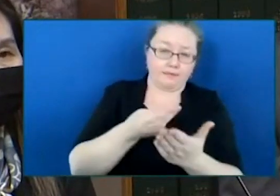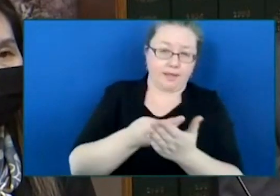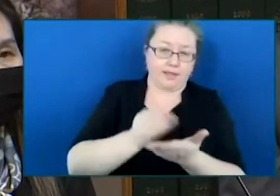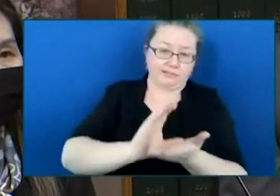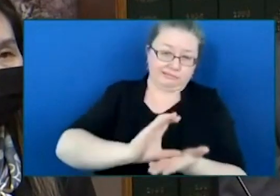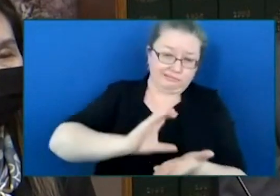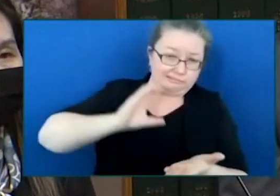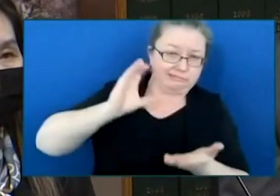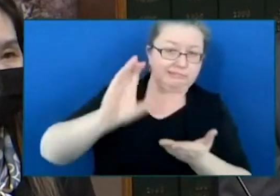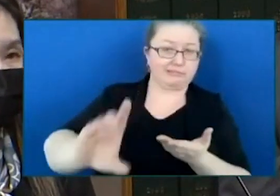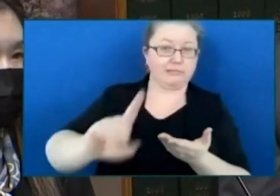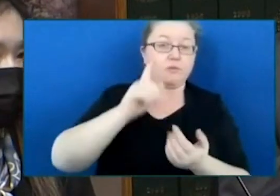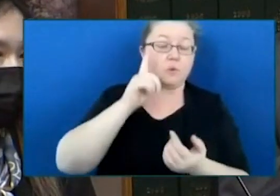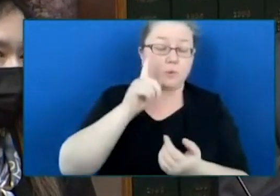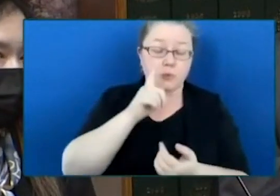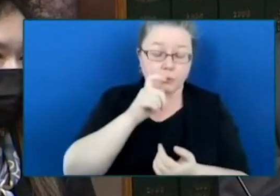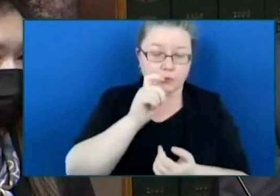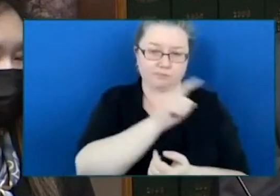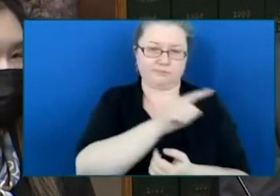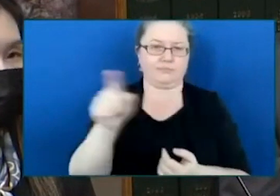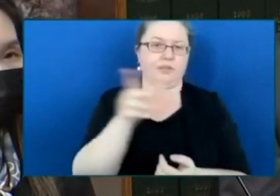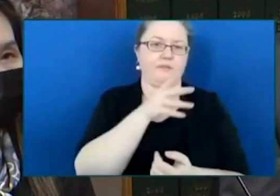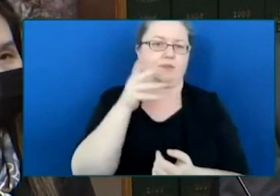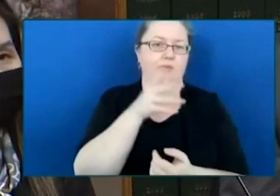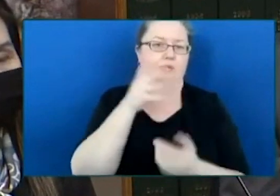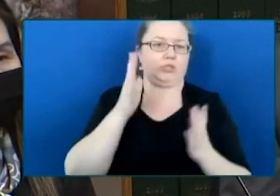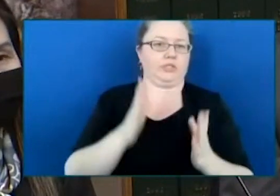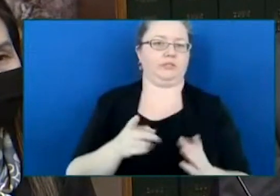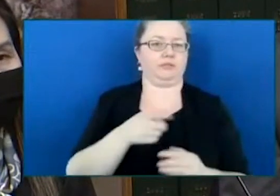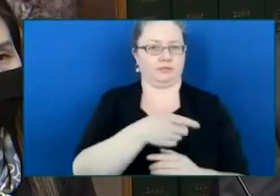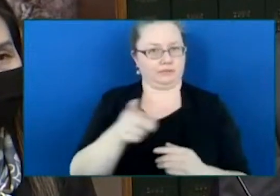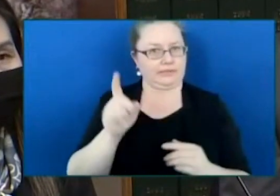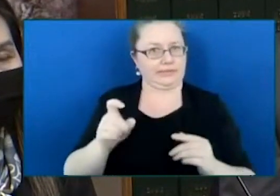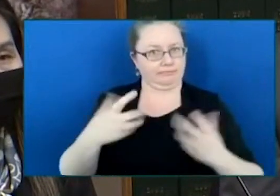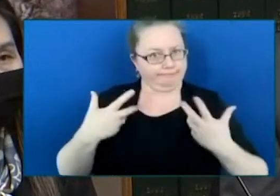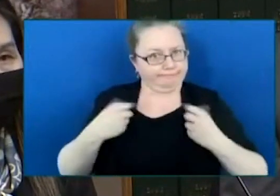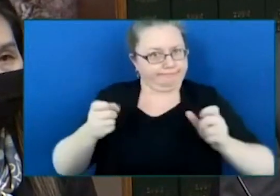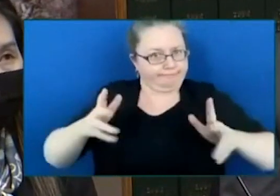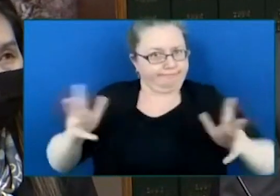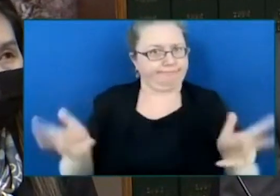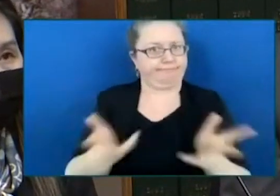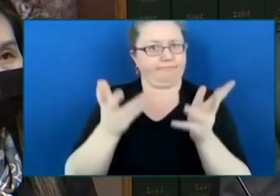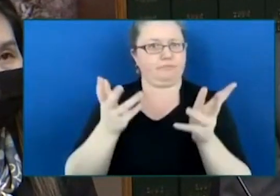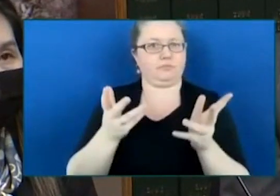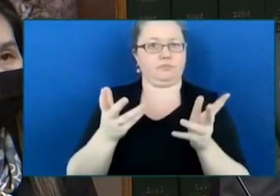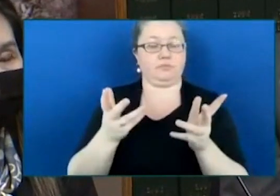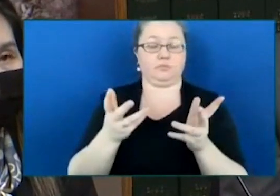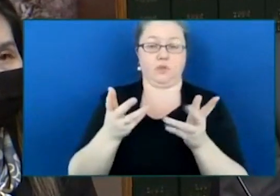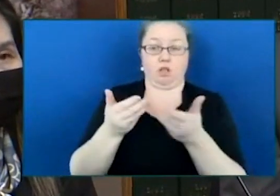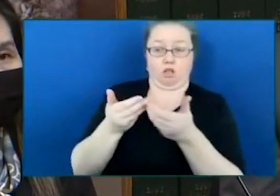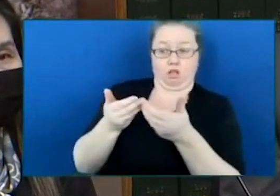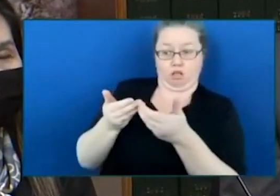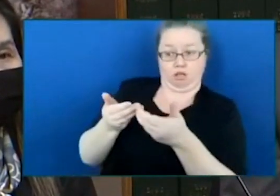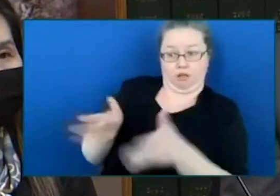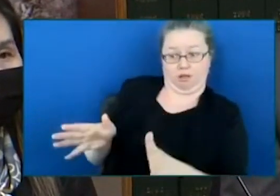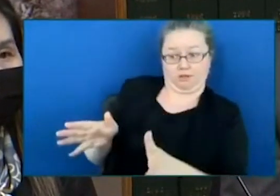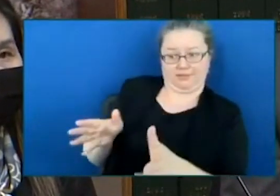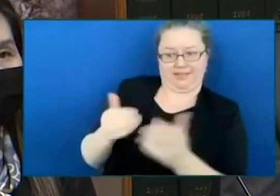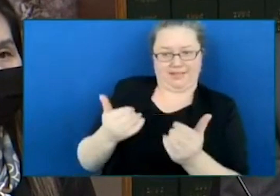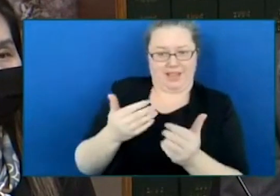way. Mr. Speaker, there is a long road ahead, and rebuilding what we have lost is only part of the